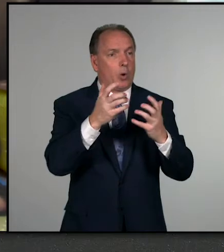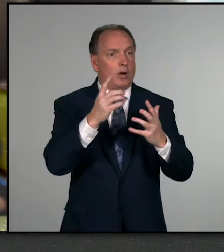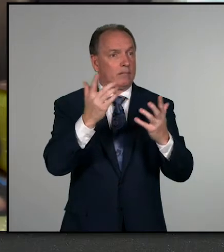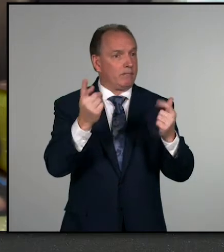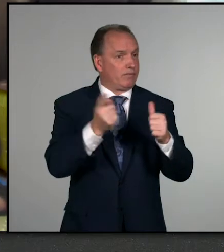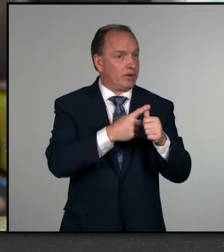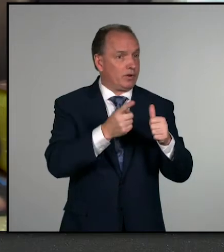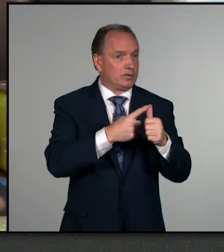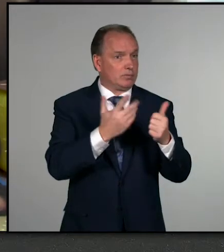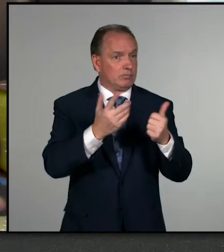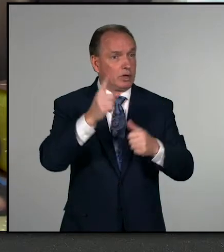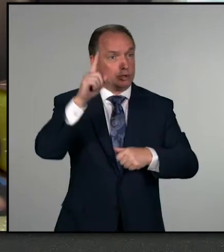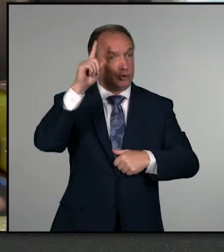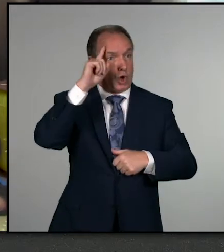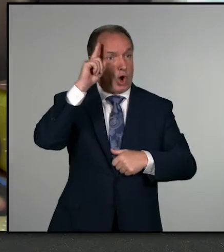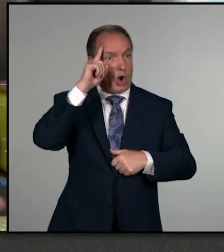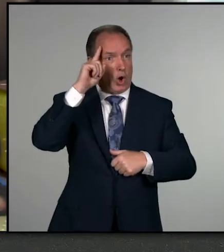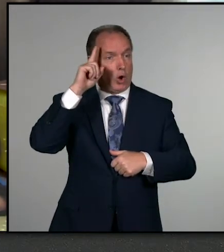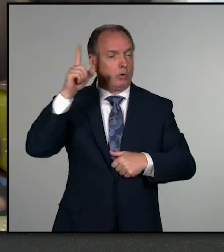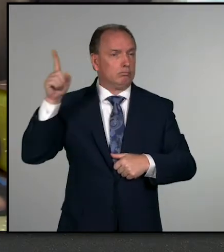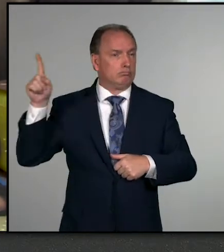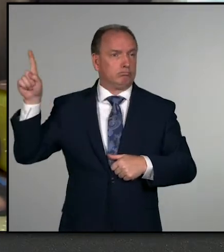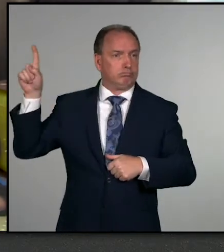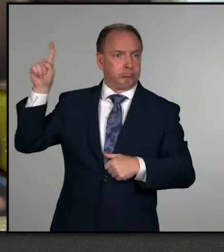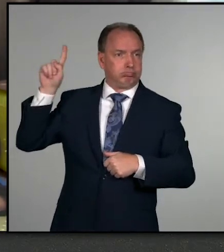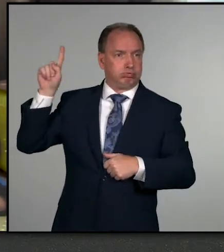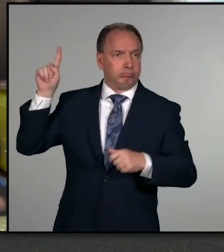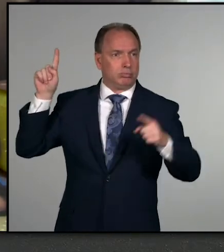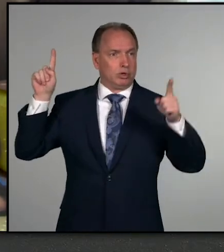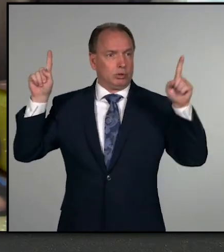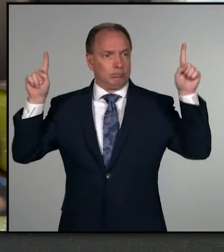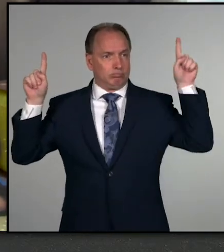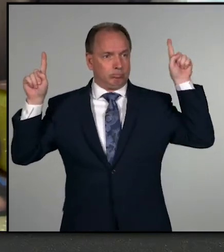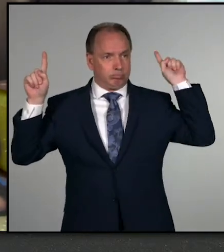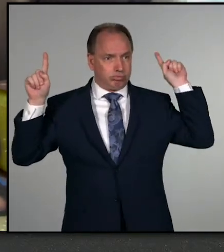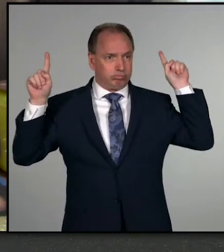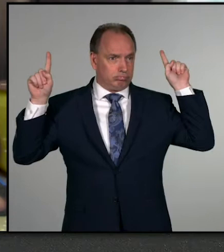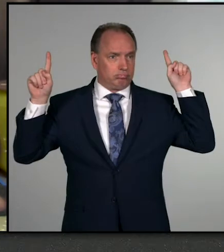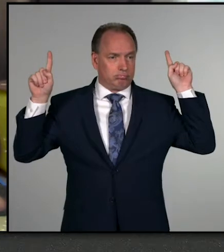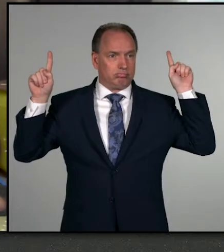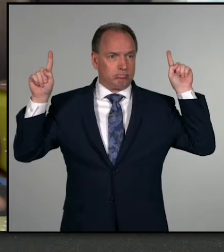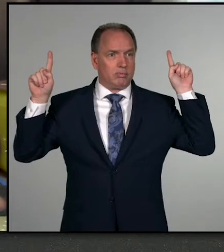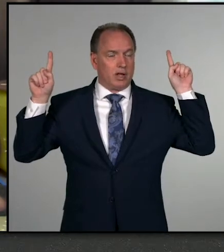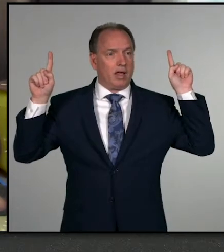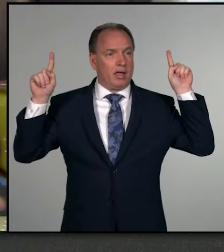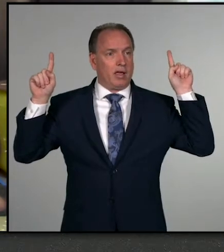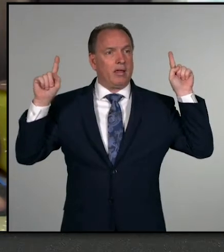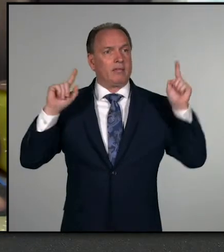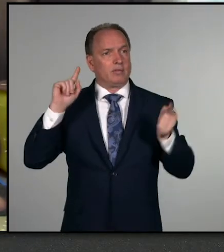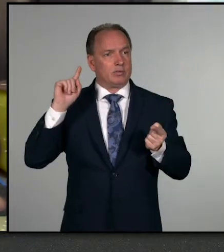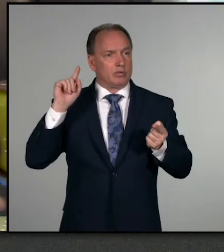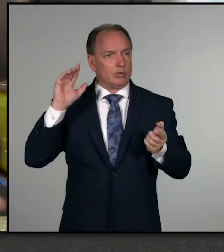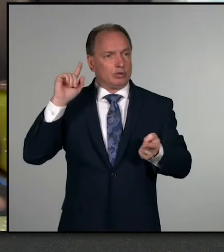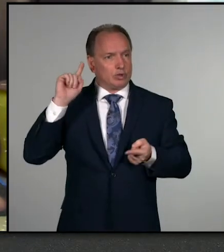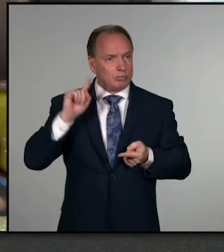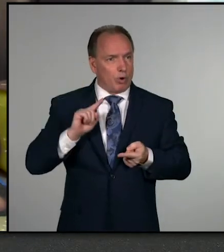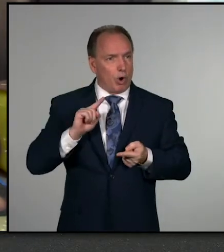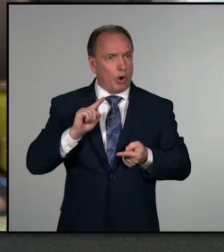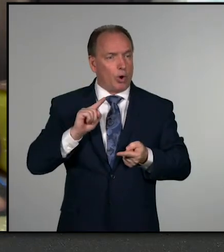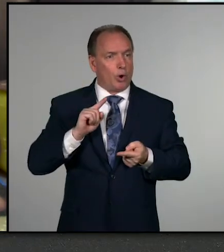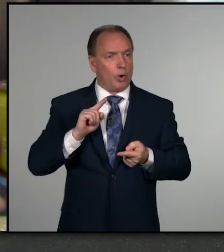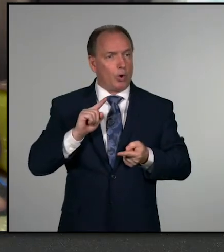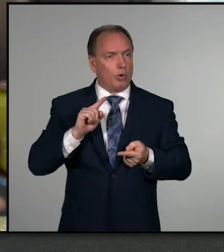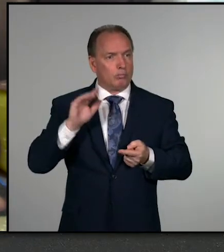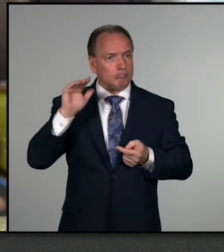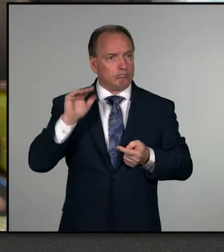tall flowers are in the back so I can see them. And the front, the short flowers are in front so